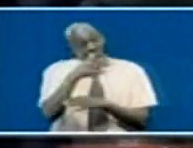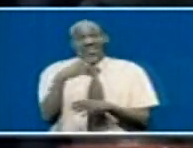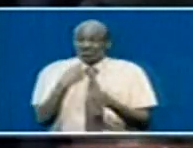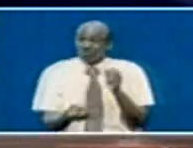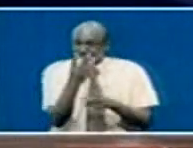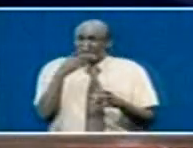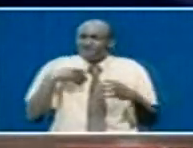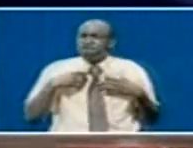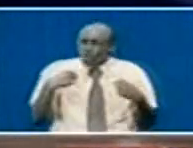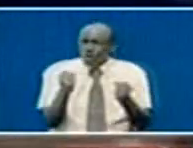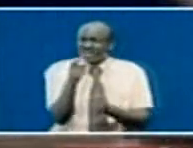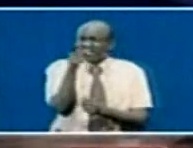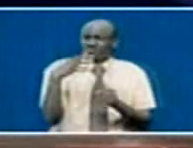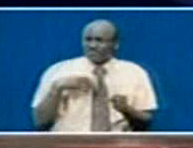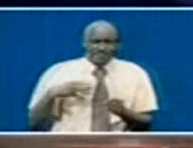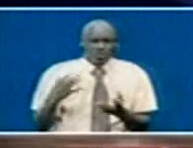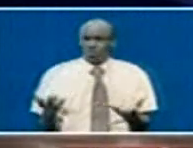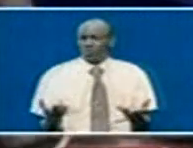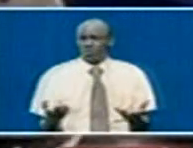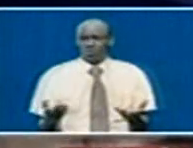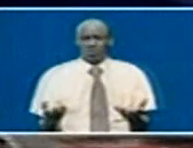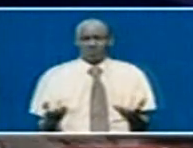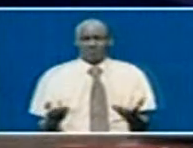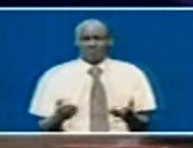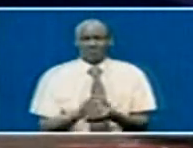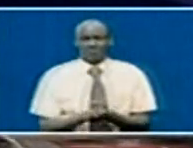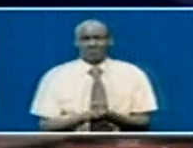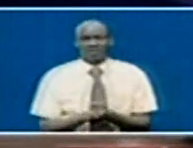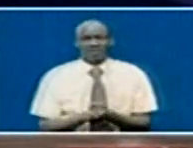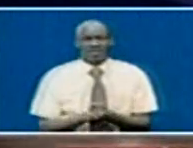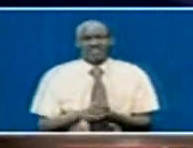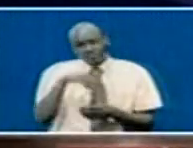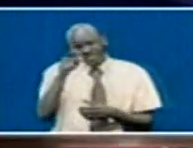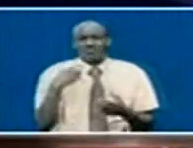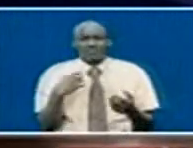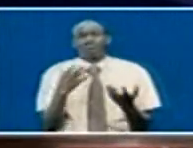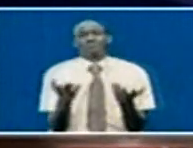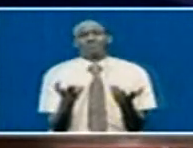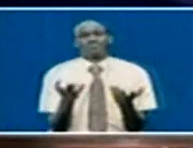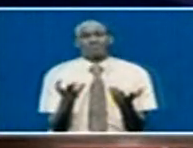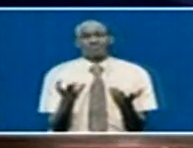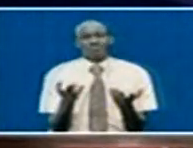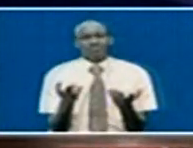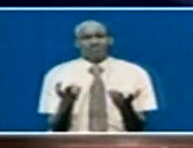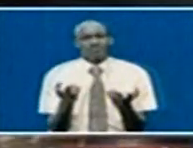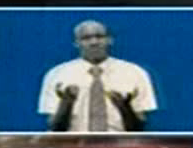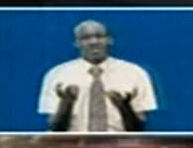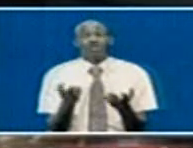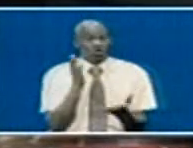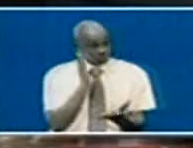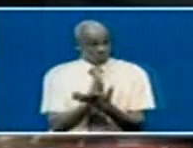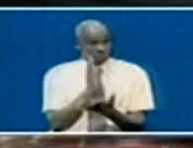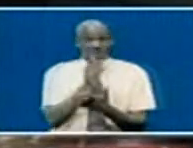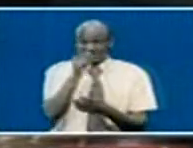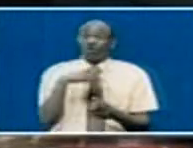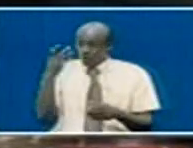that is bold, and that is brash. It's like they, you know, they keep hitting back. Yes, definitely they keep